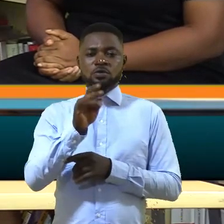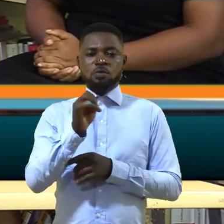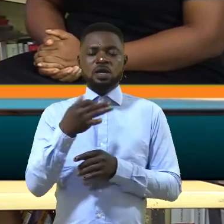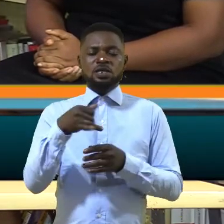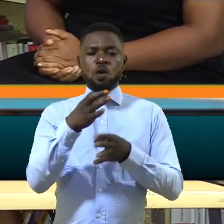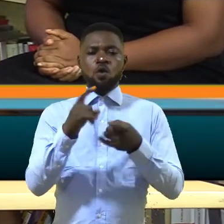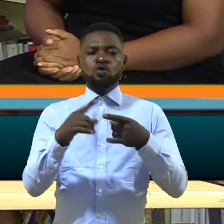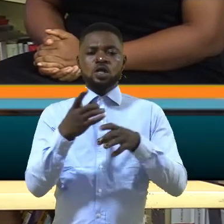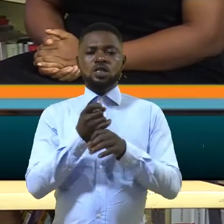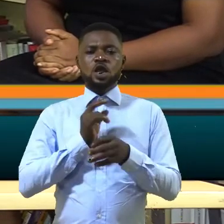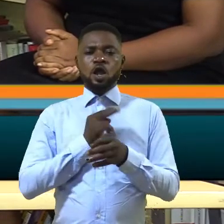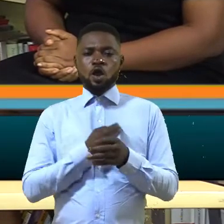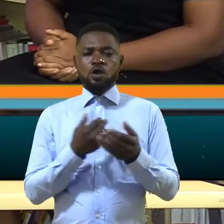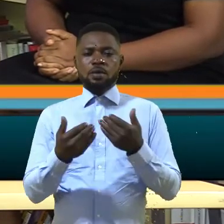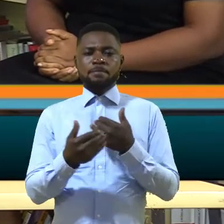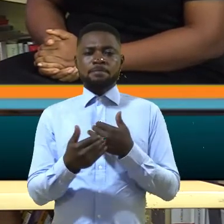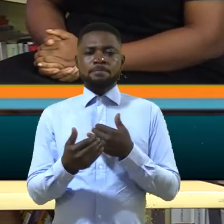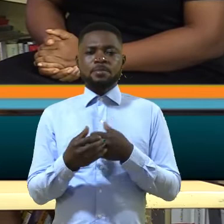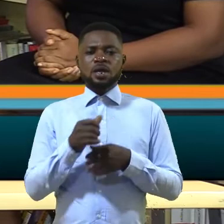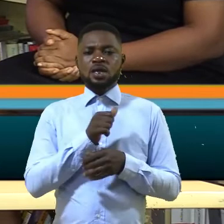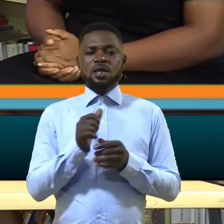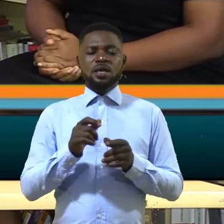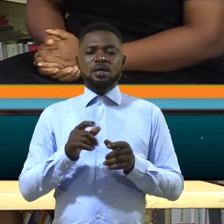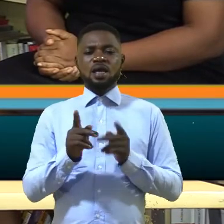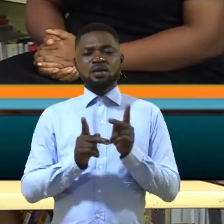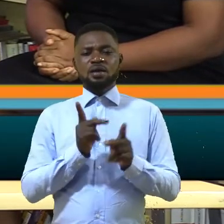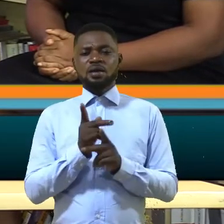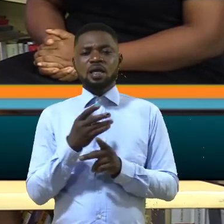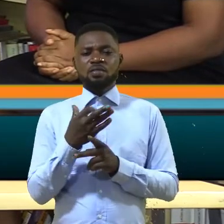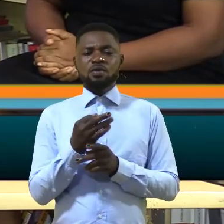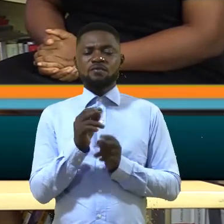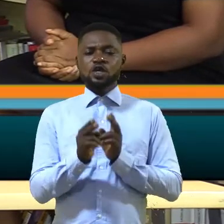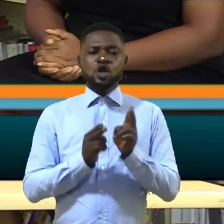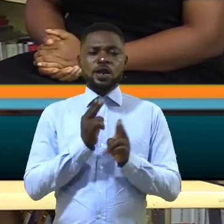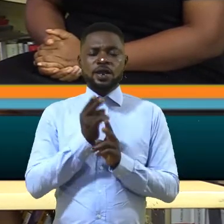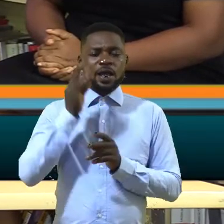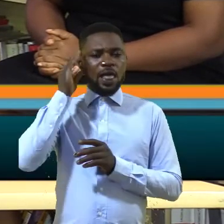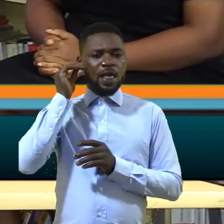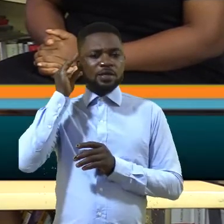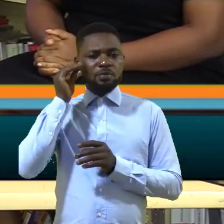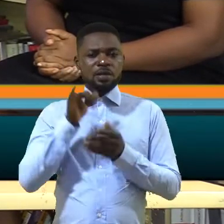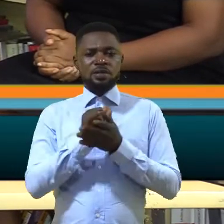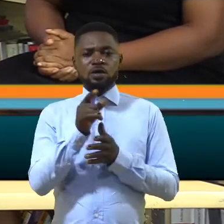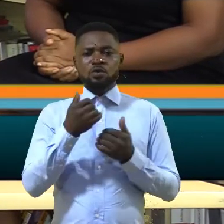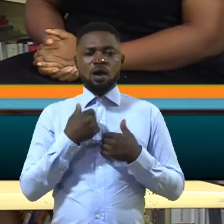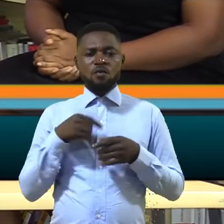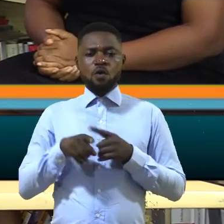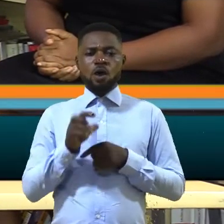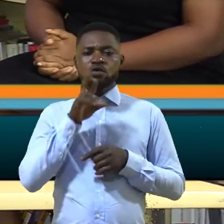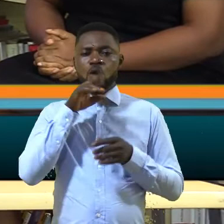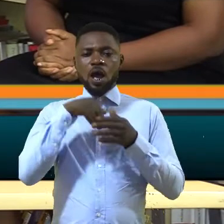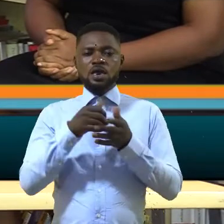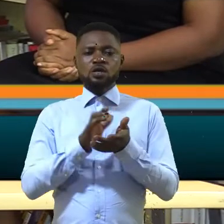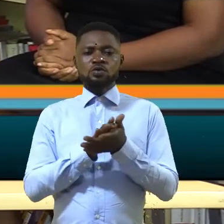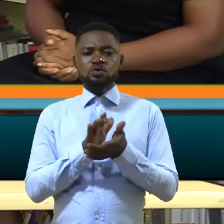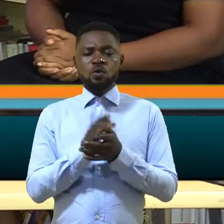us back so that we kind of live one very unique experience that you had while you were in school. We